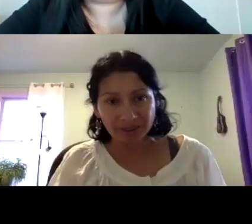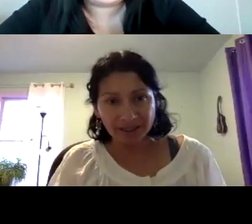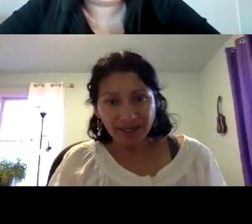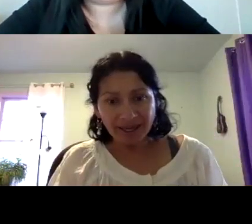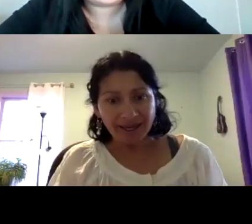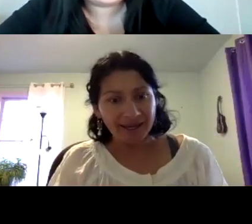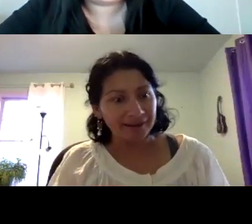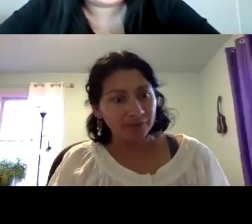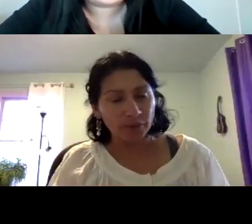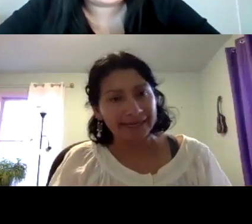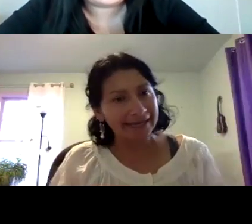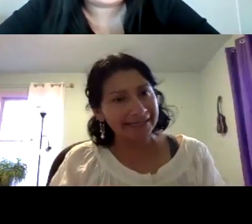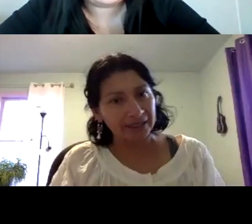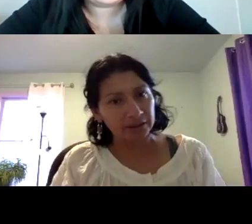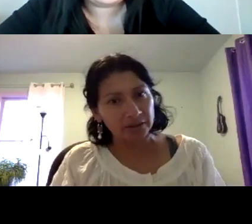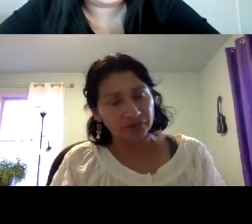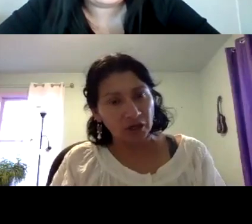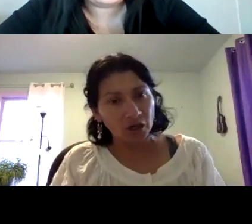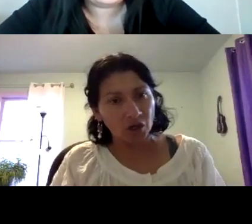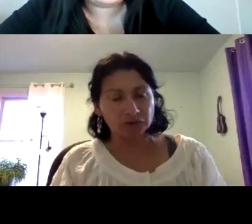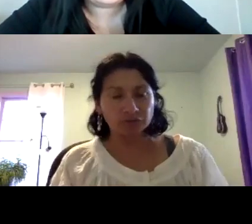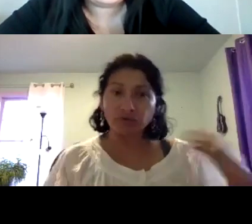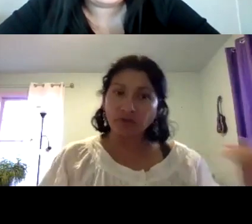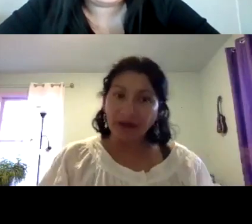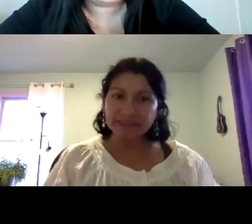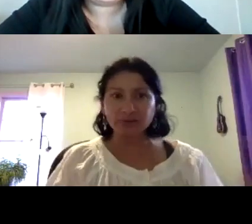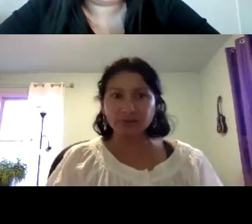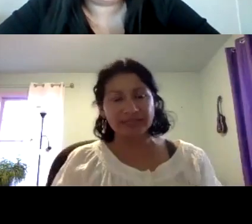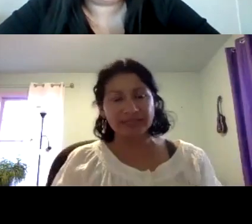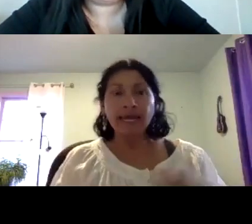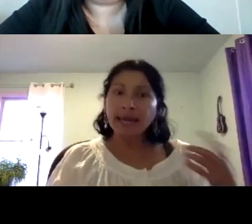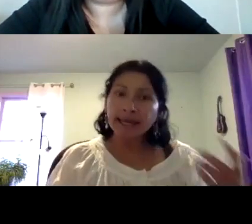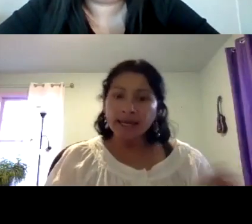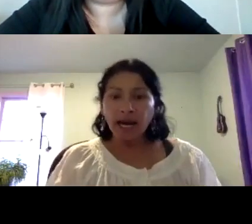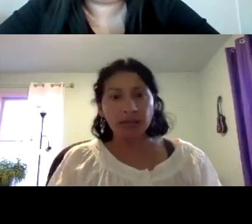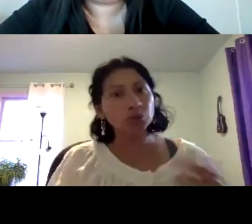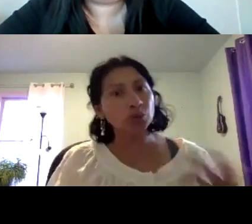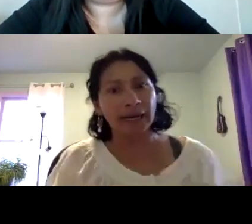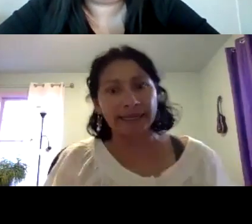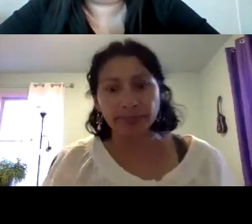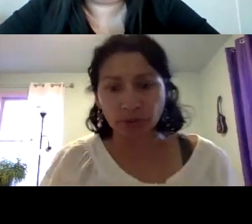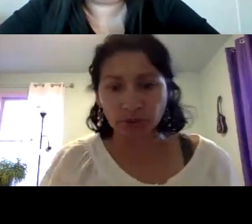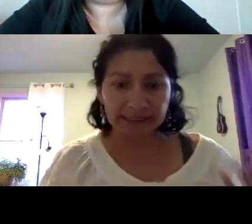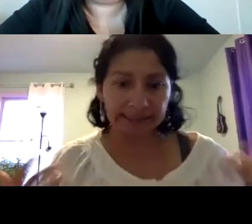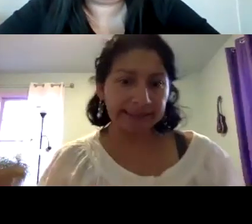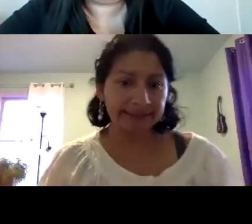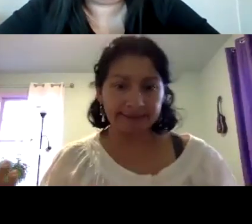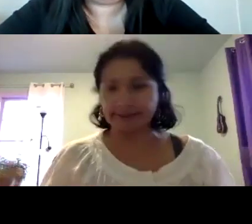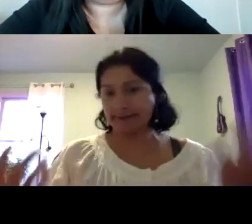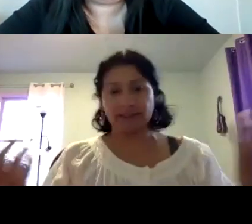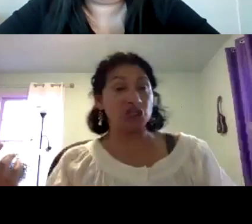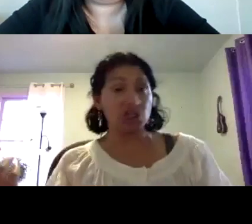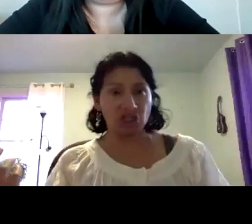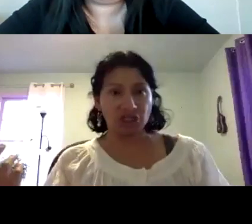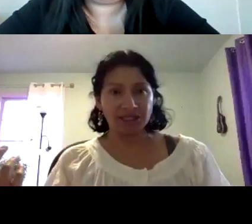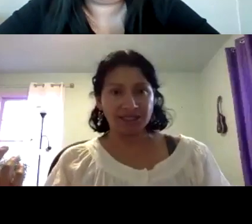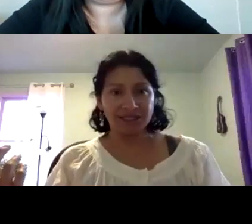home. And we get a lot of phone calls from family who say, hey, how do I put the letter